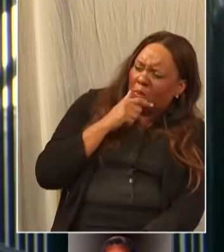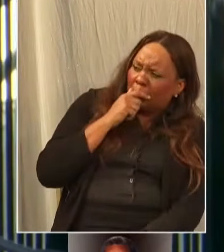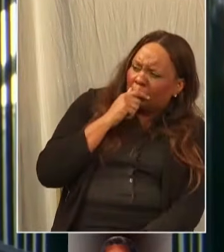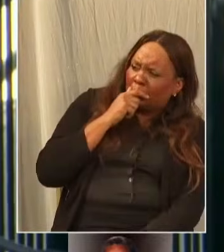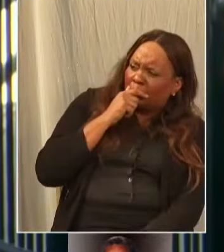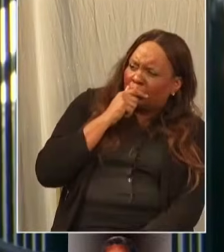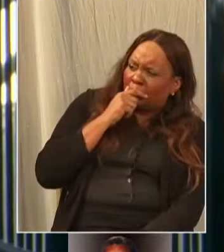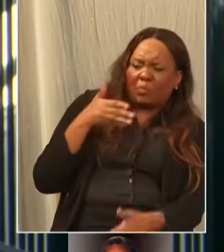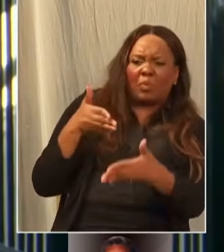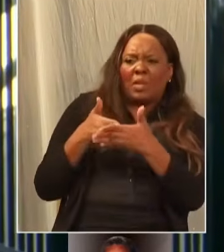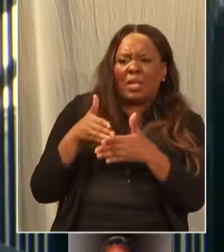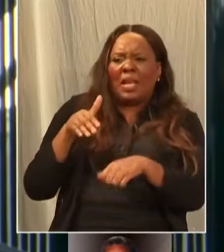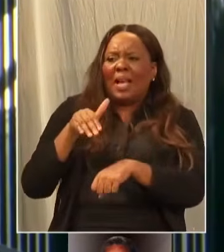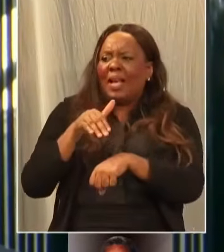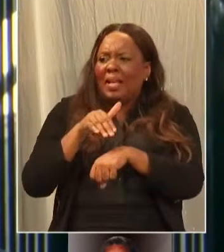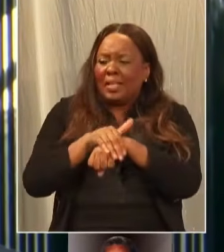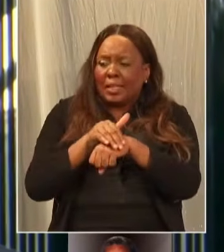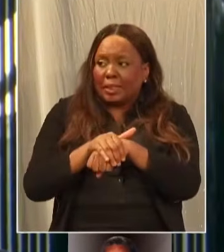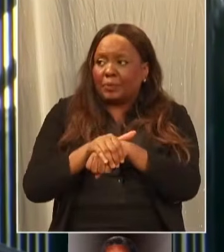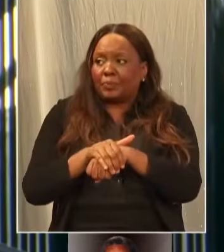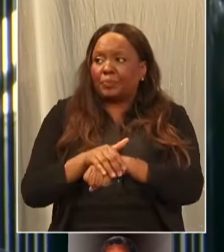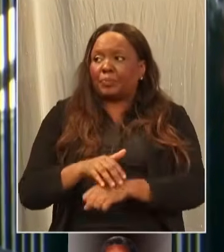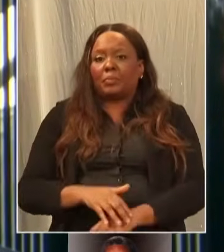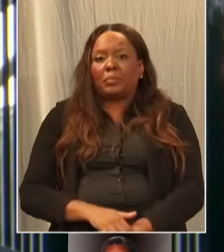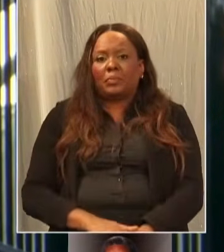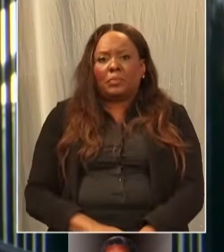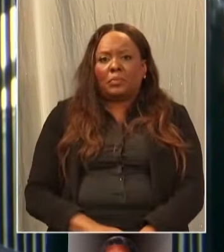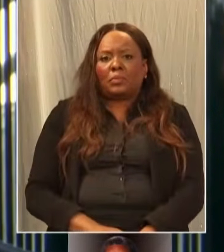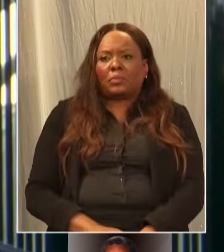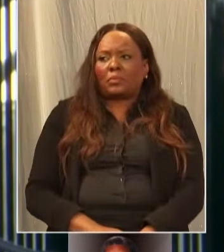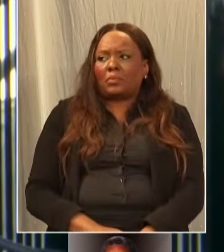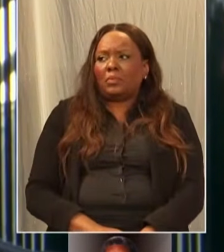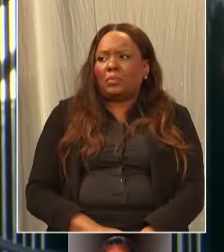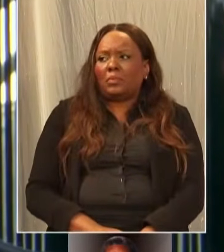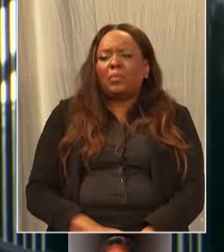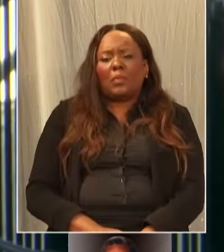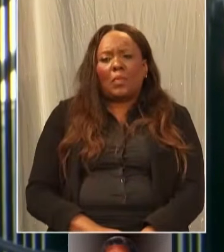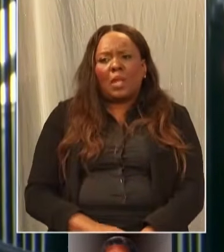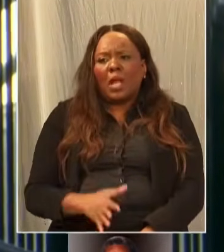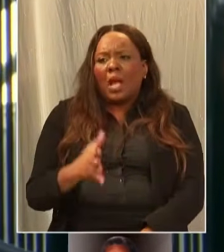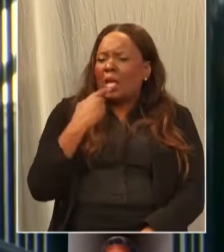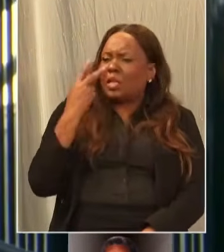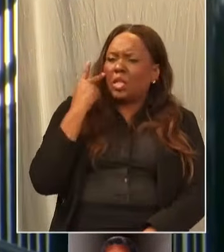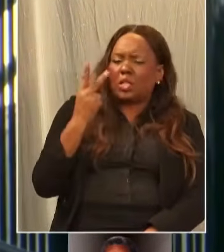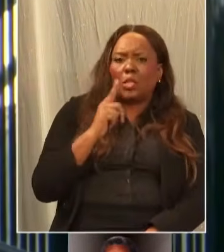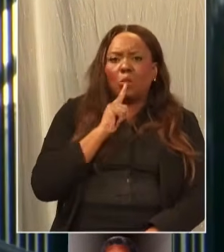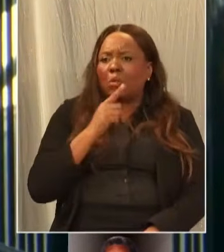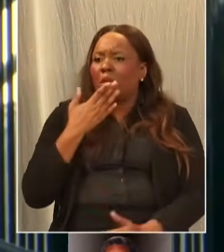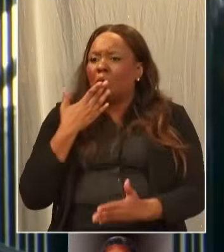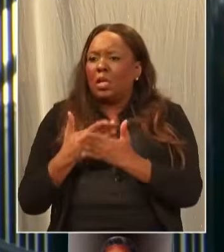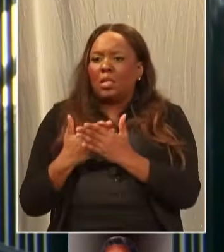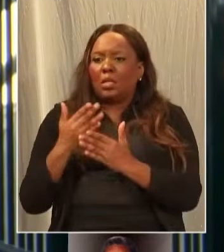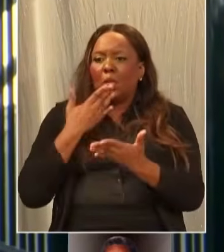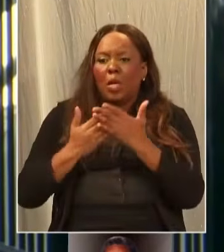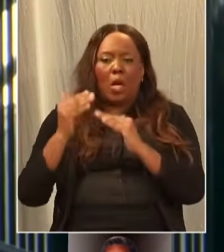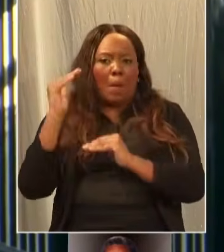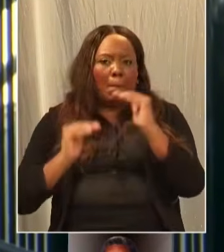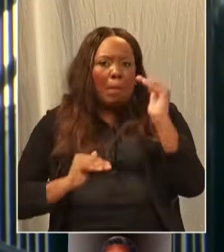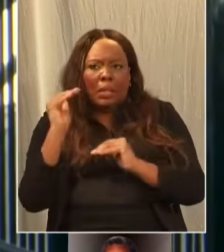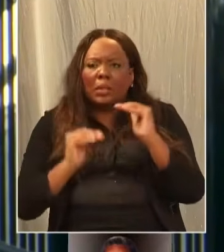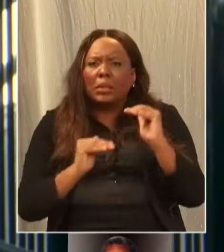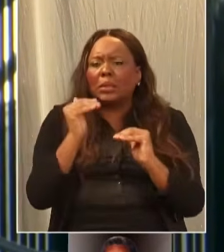Indians' outstanding spin bowling, he displayed extraordinary composure, balance and mastery.